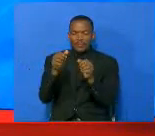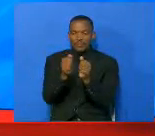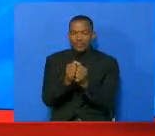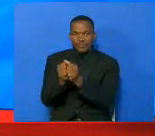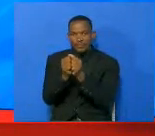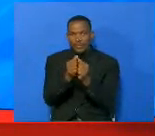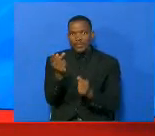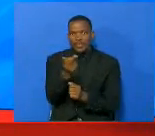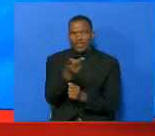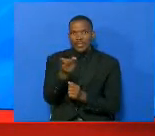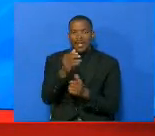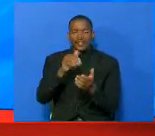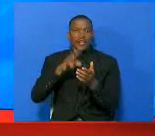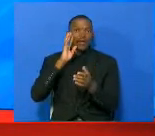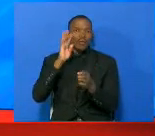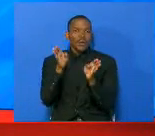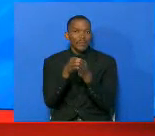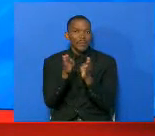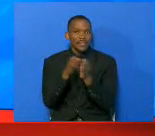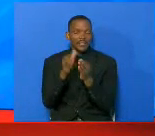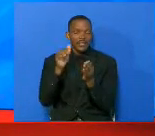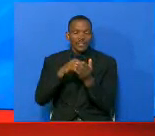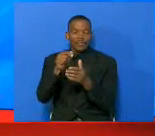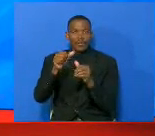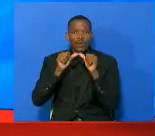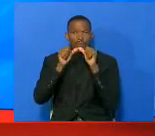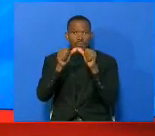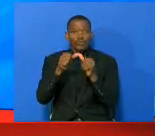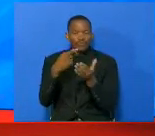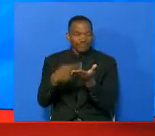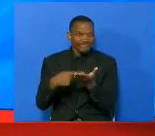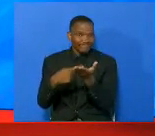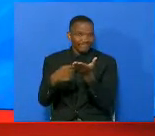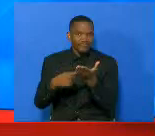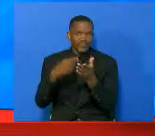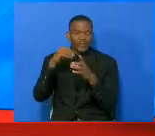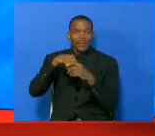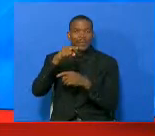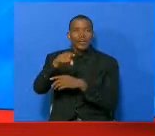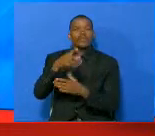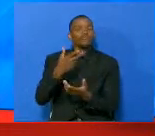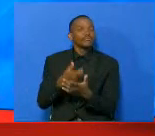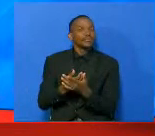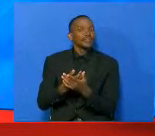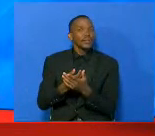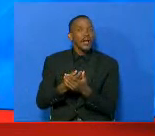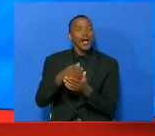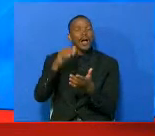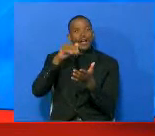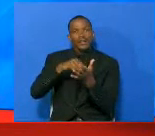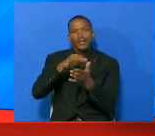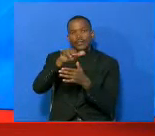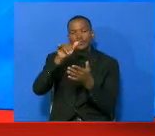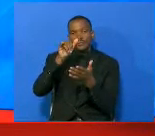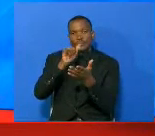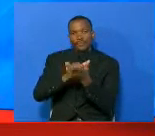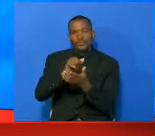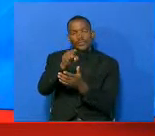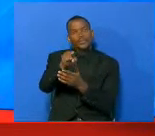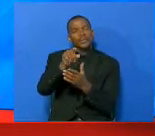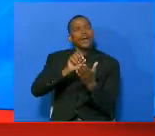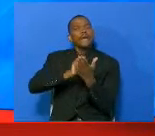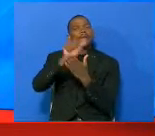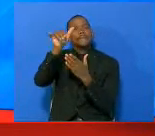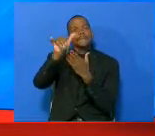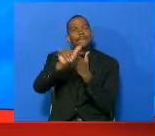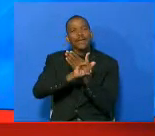mme ba tla boa ba kopana gape go tsweledisa dipuisano tseo ka kgwedi ya motsheganong a tlhola malatsi a le mararo. Mme le fa go ntse jalo,